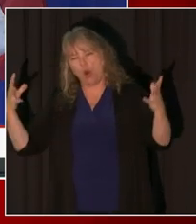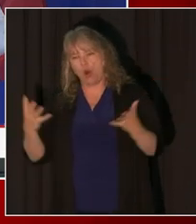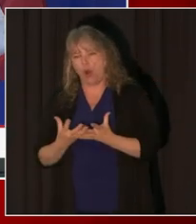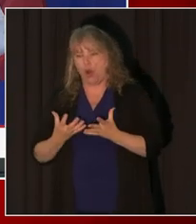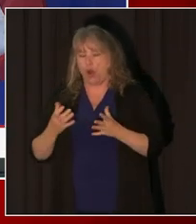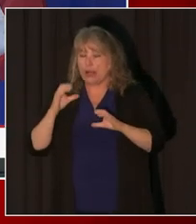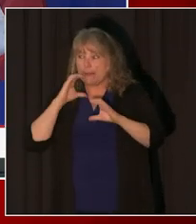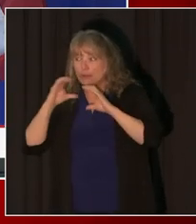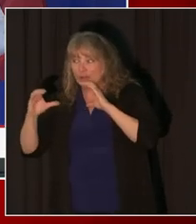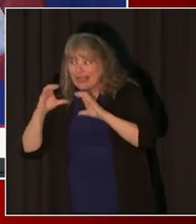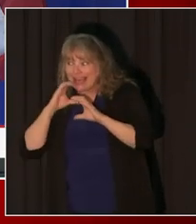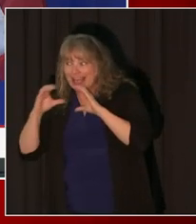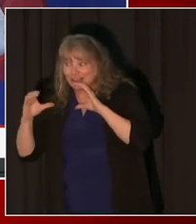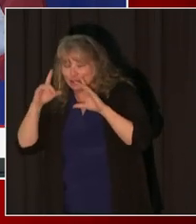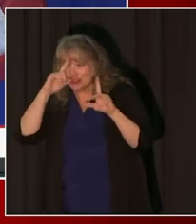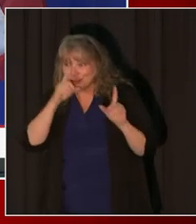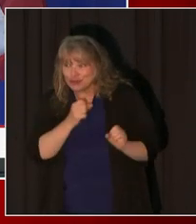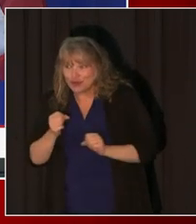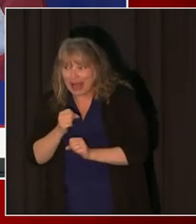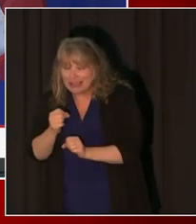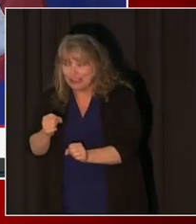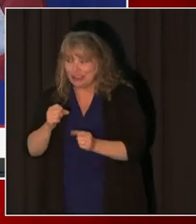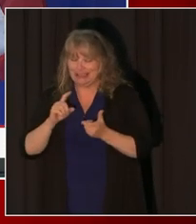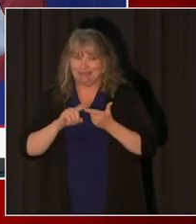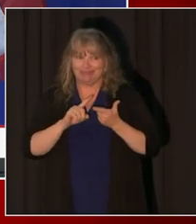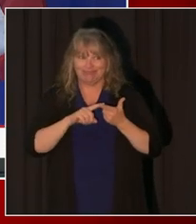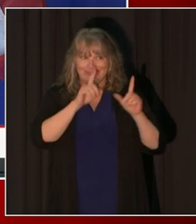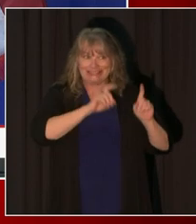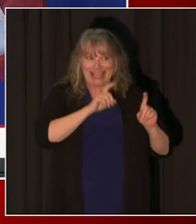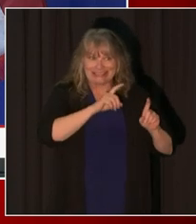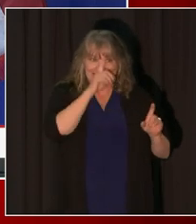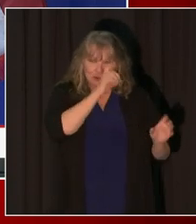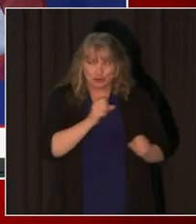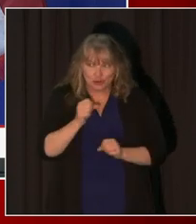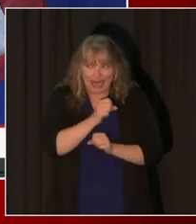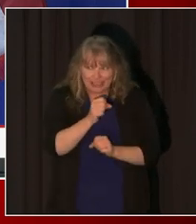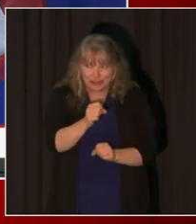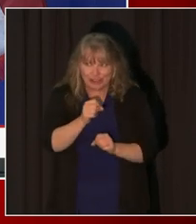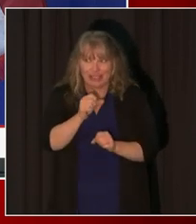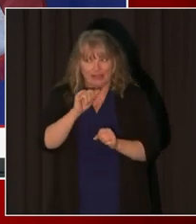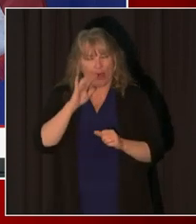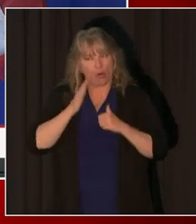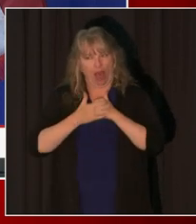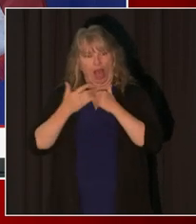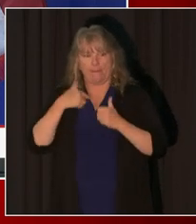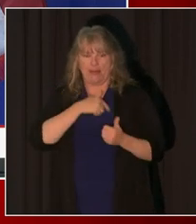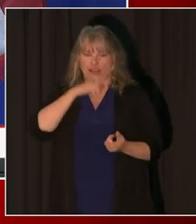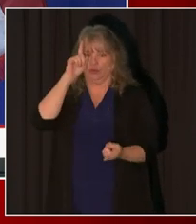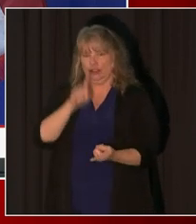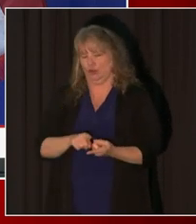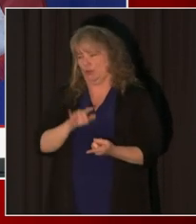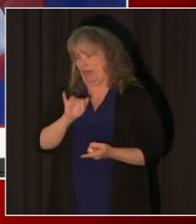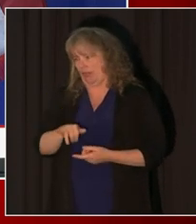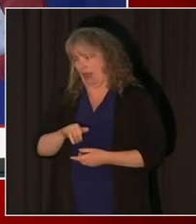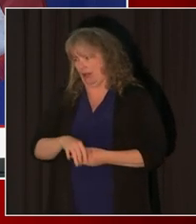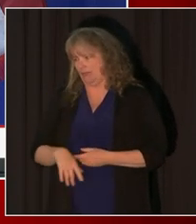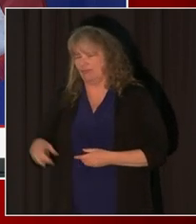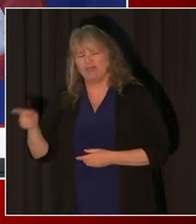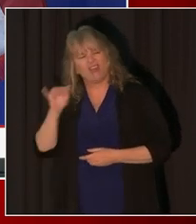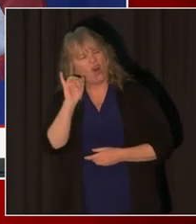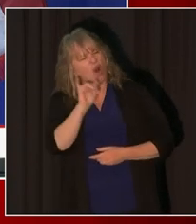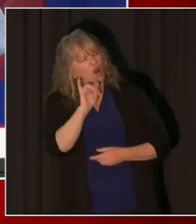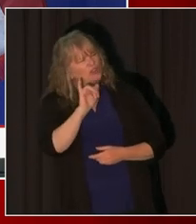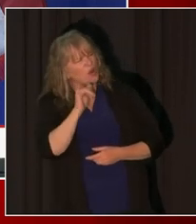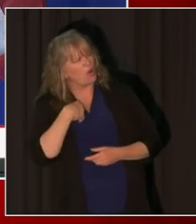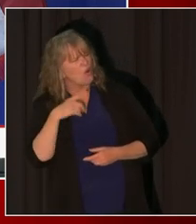testing strategy that will help us move the dial. Also, there's a group called, I think, the Black